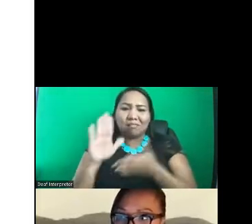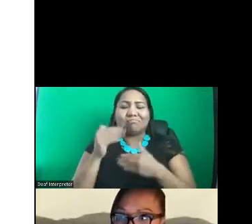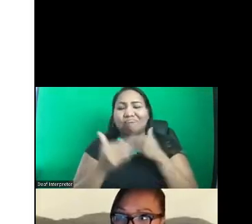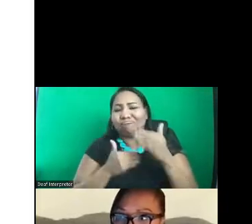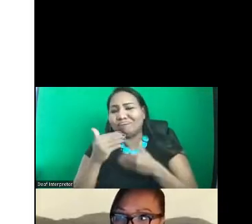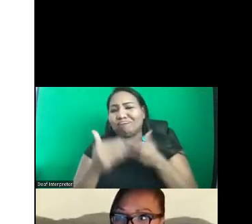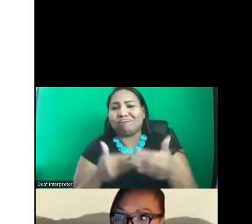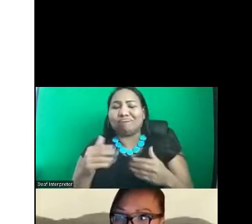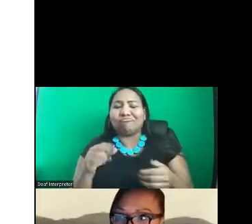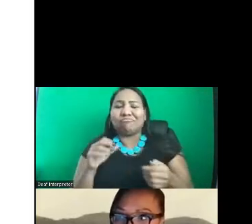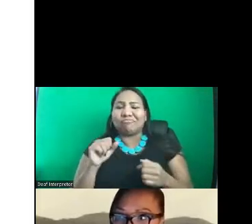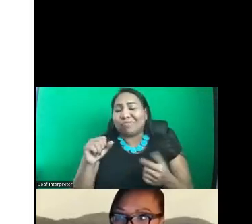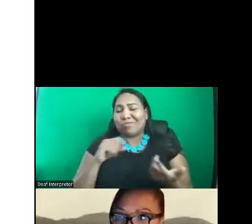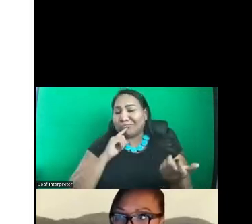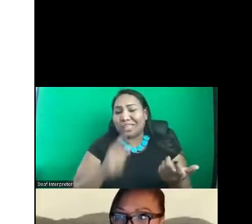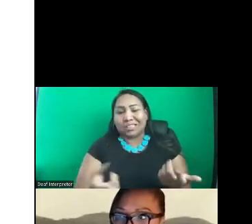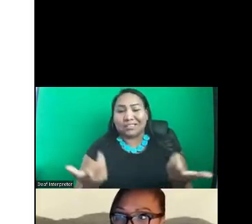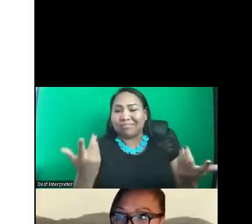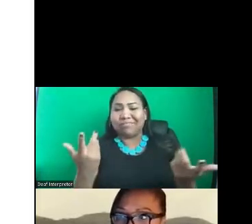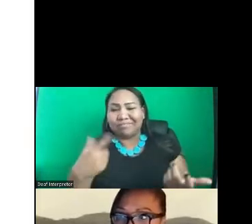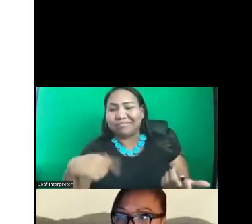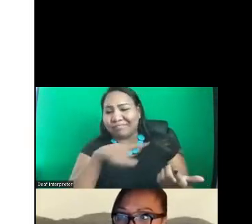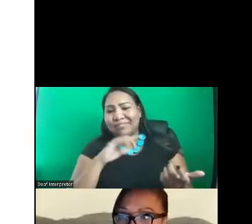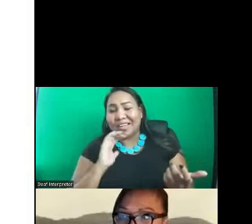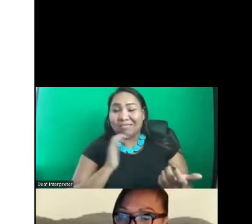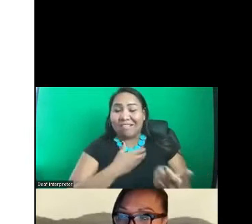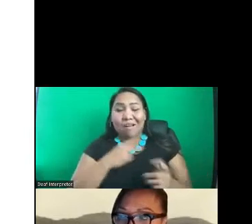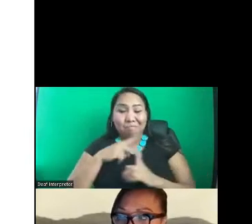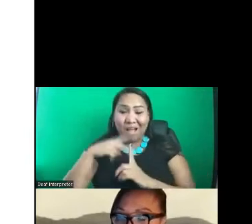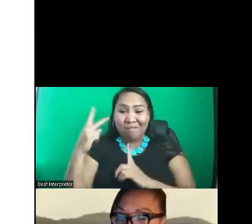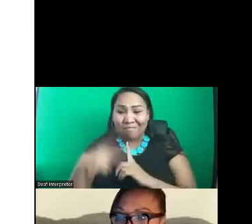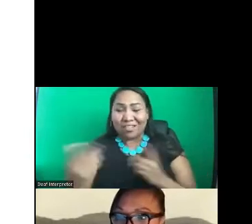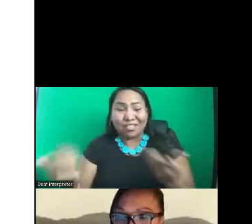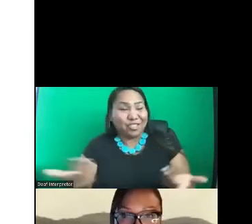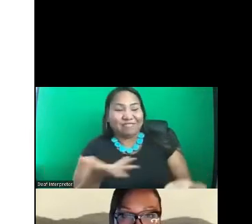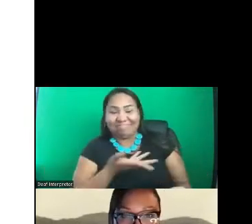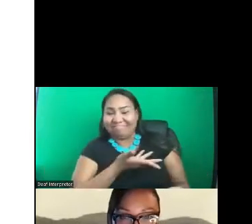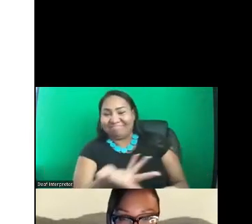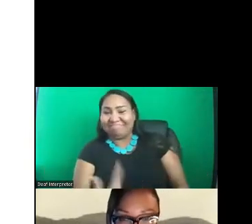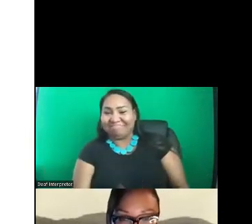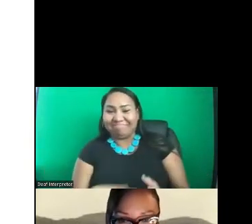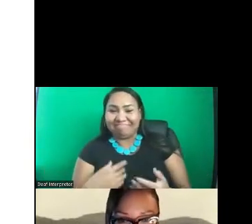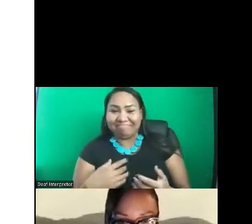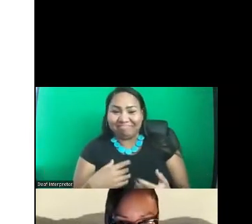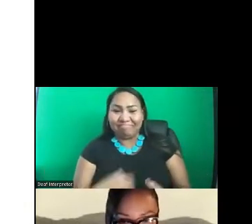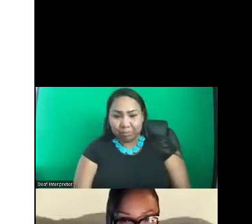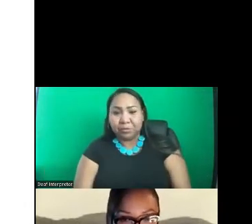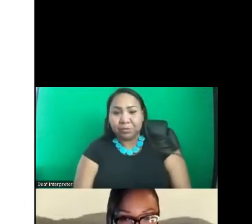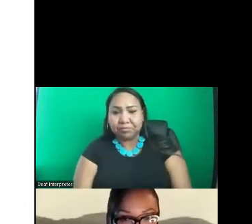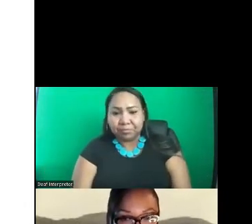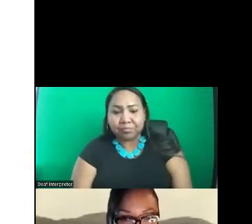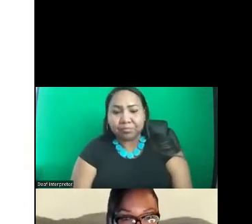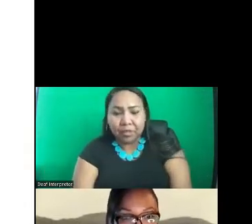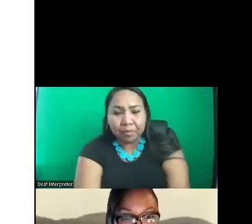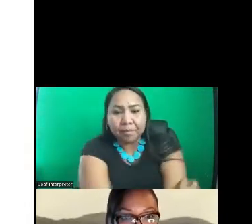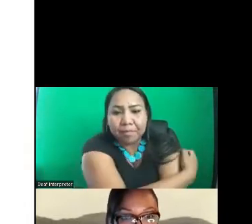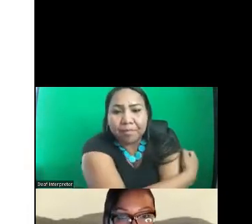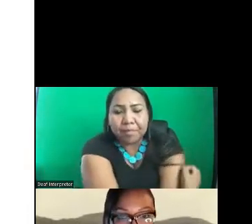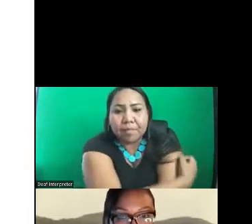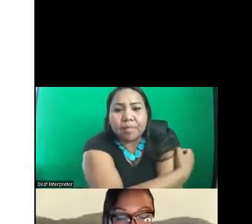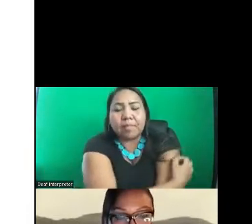So that is our program here at South Dakota State University. And I thank you very much for